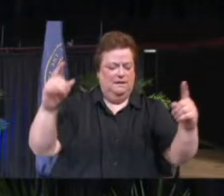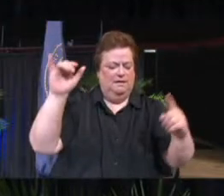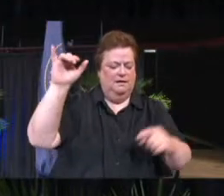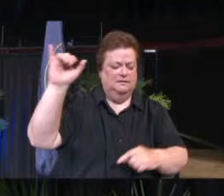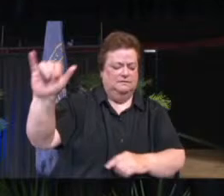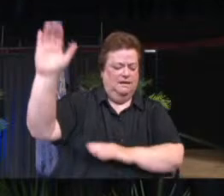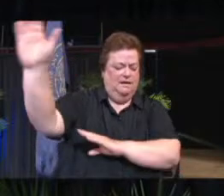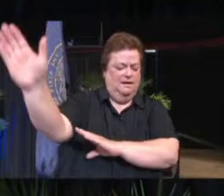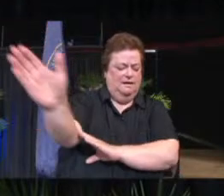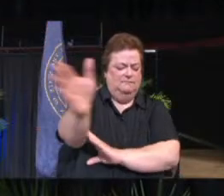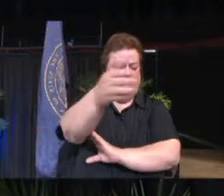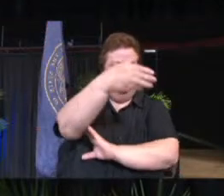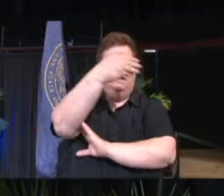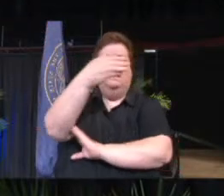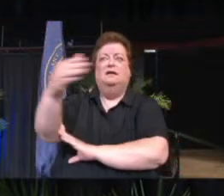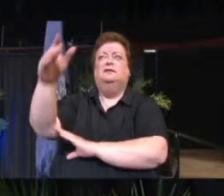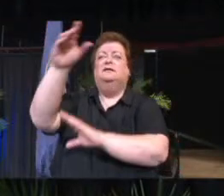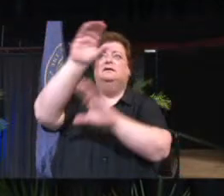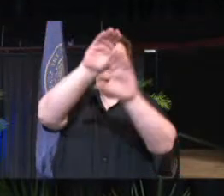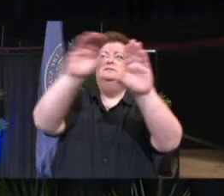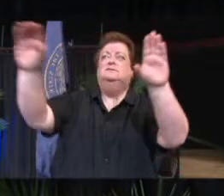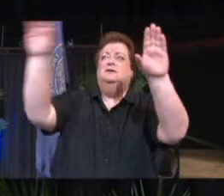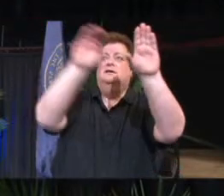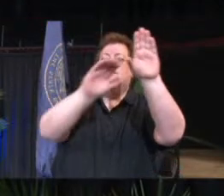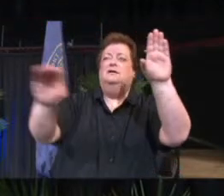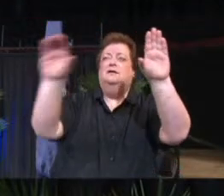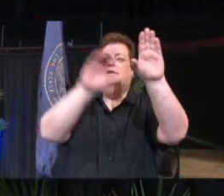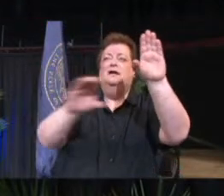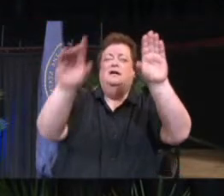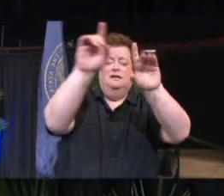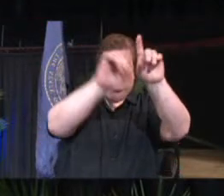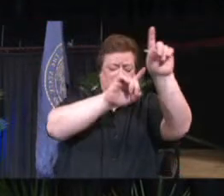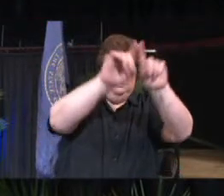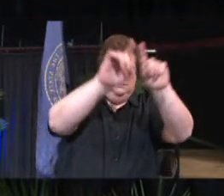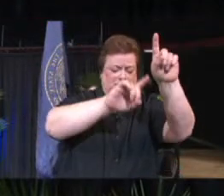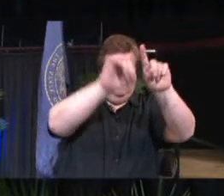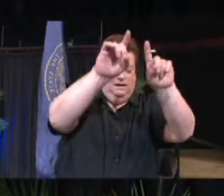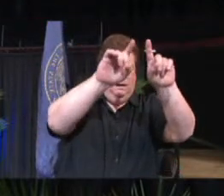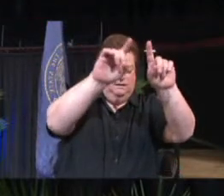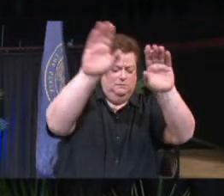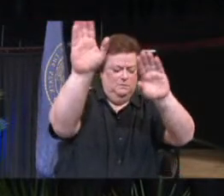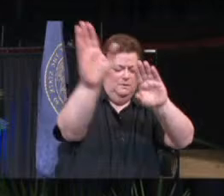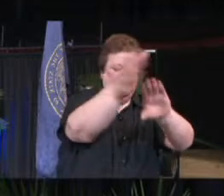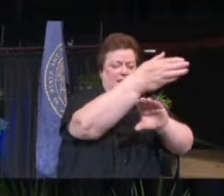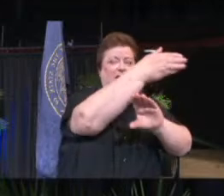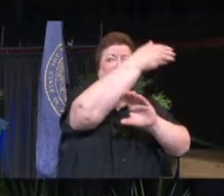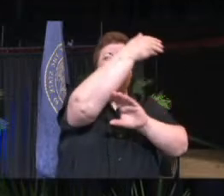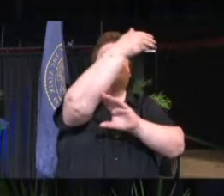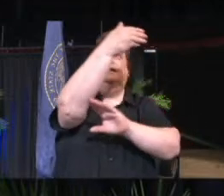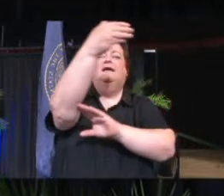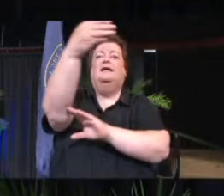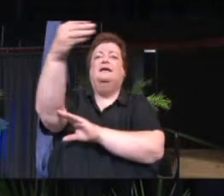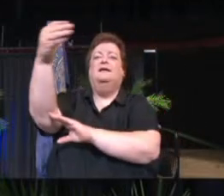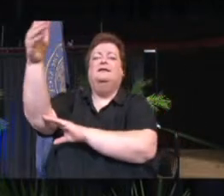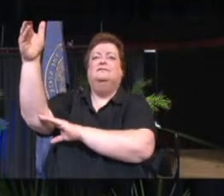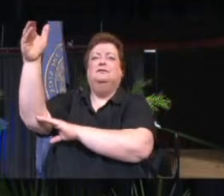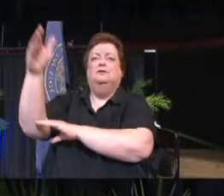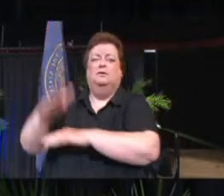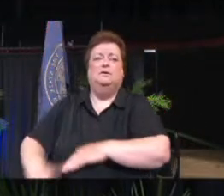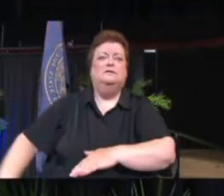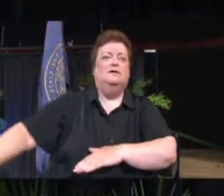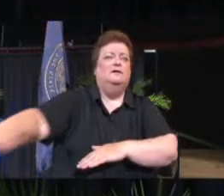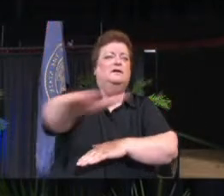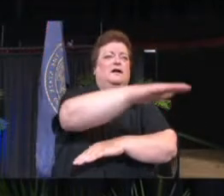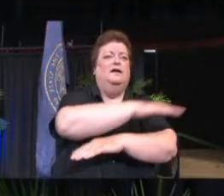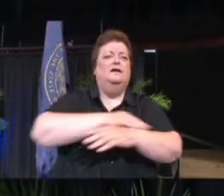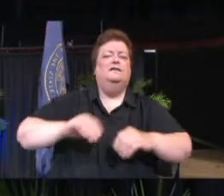say does that star-spangled banner yet wave o'er